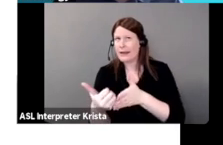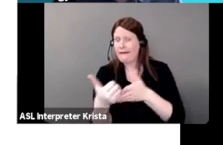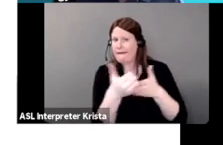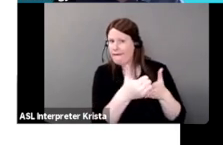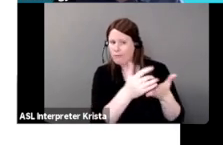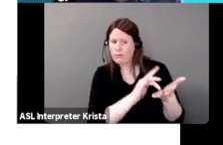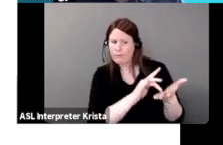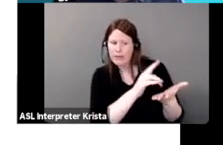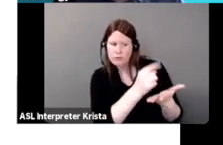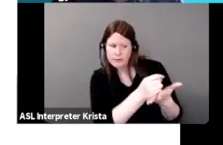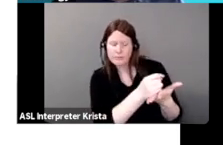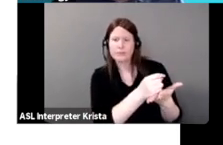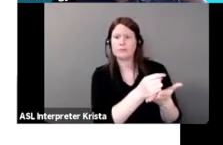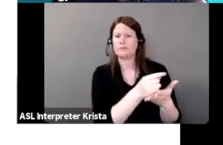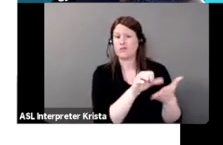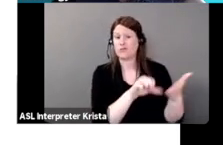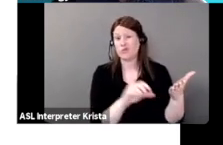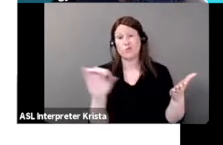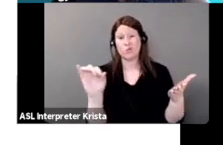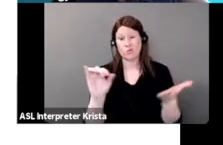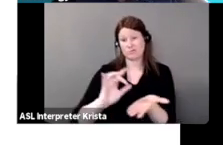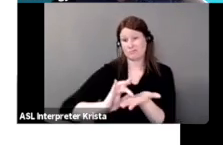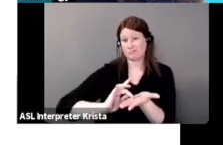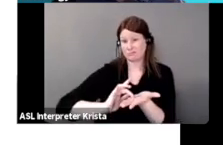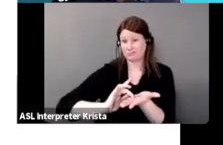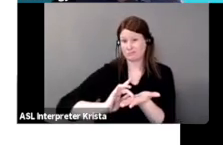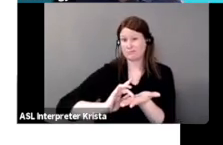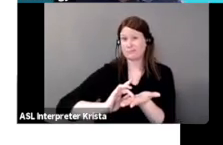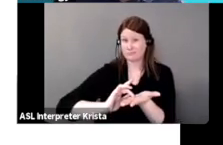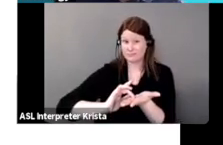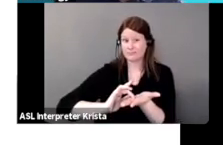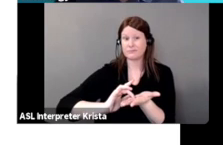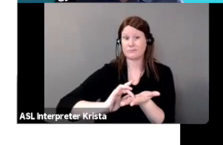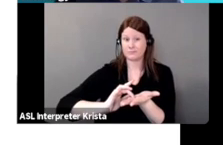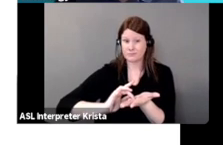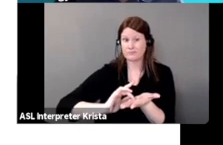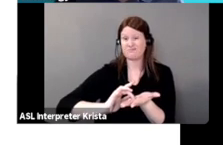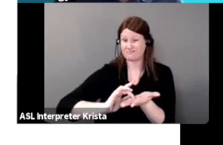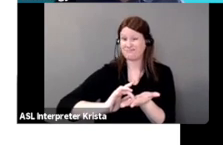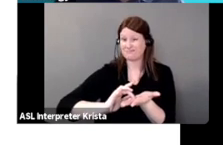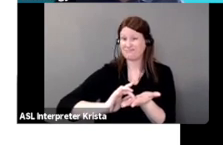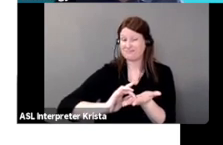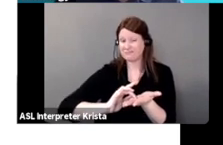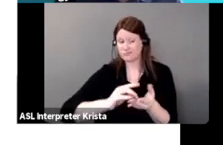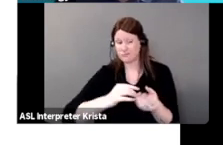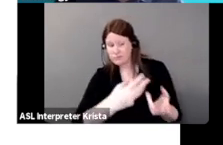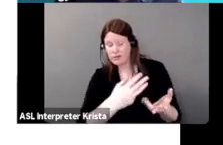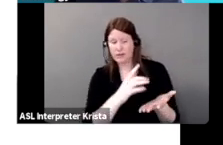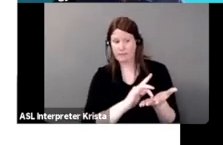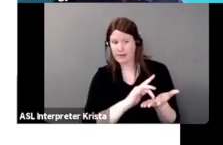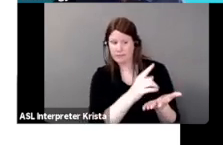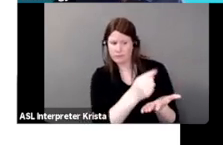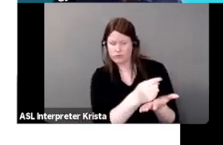or surgery, and certainly pharmaceuticals that are involved in medical treatment, those are certainly